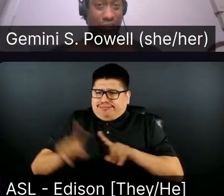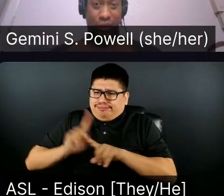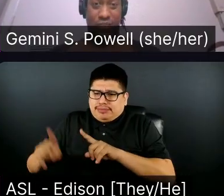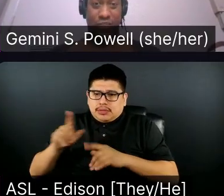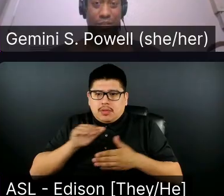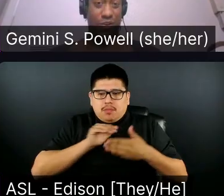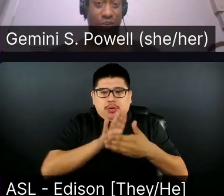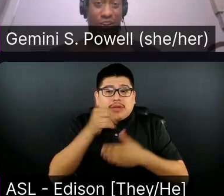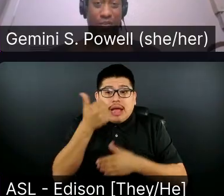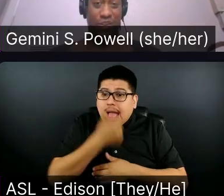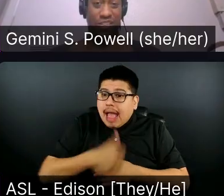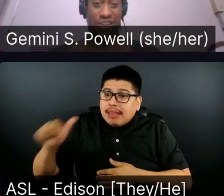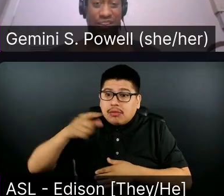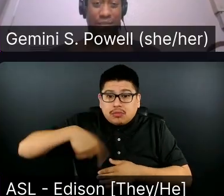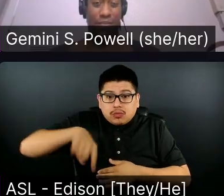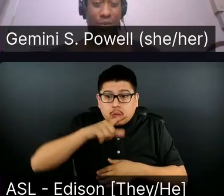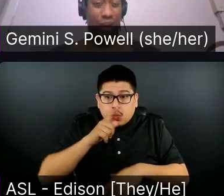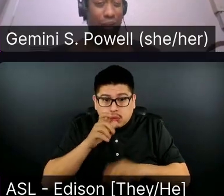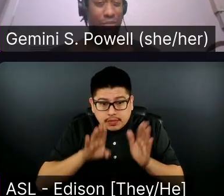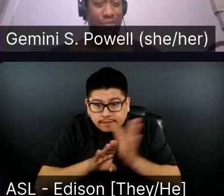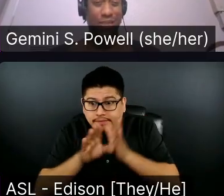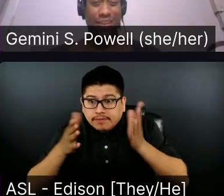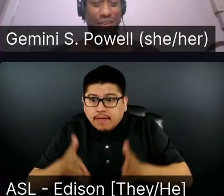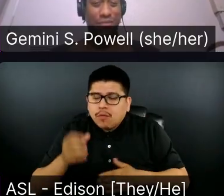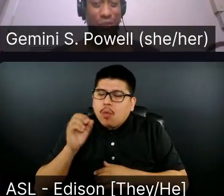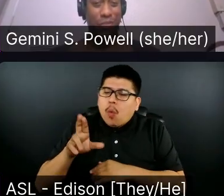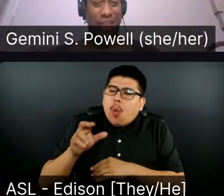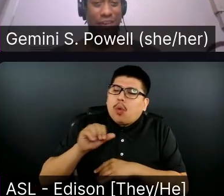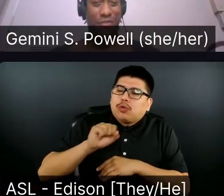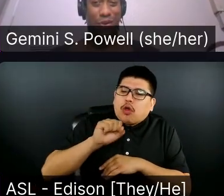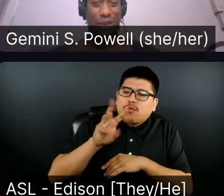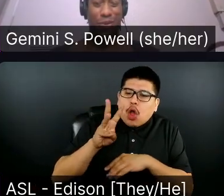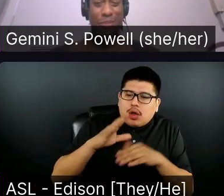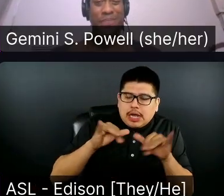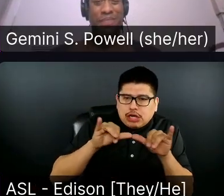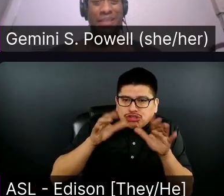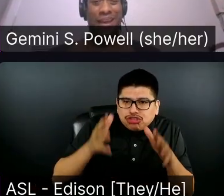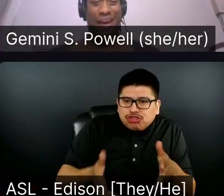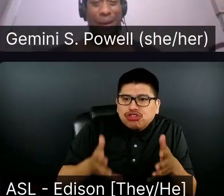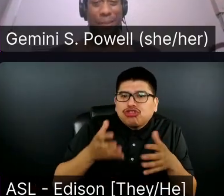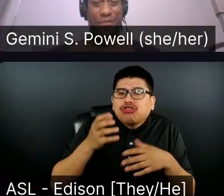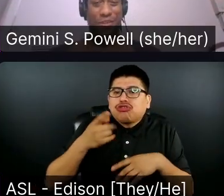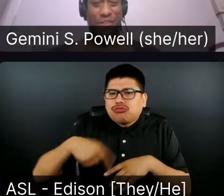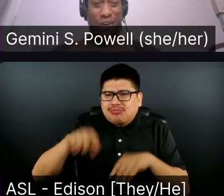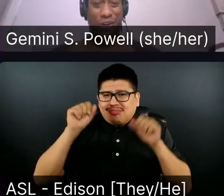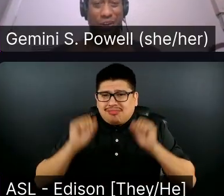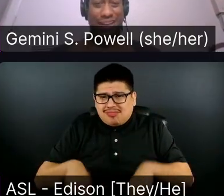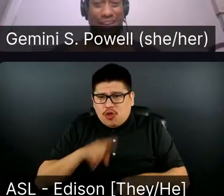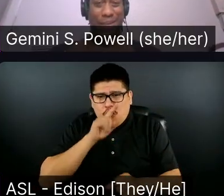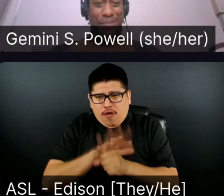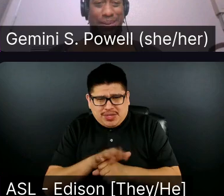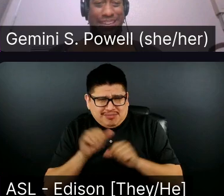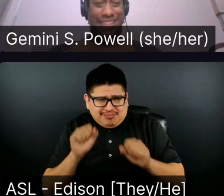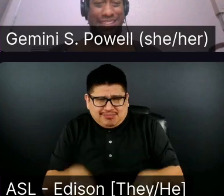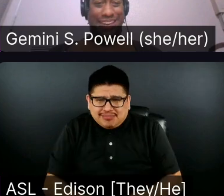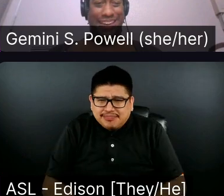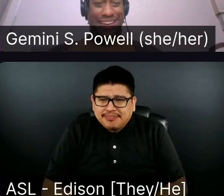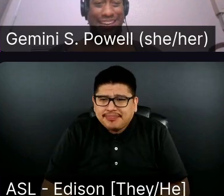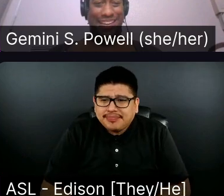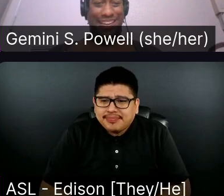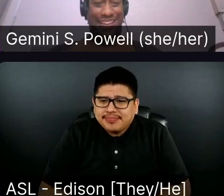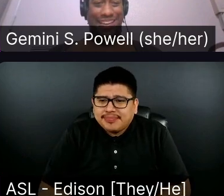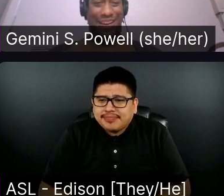who is a web developer or software engineer can probably confirm that for you, for sure.